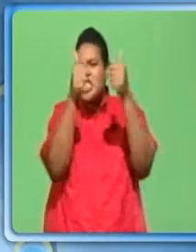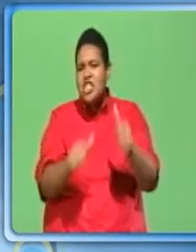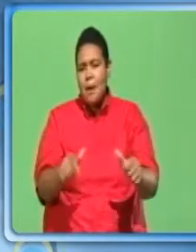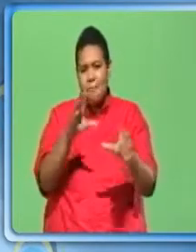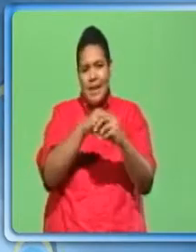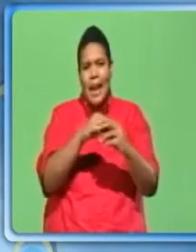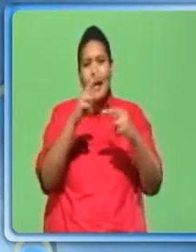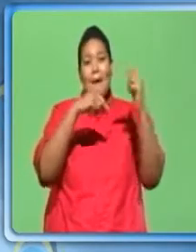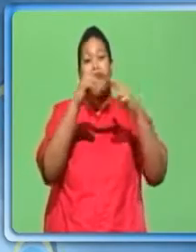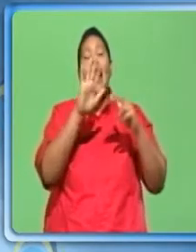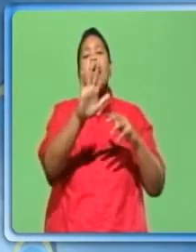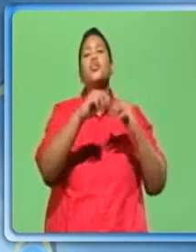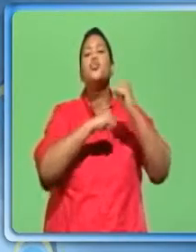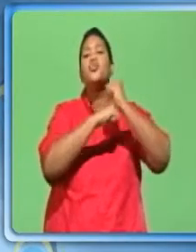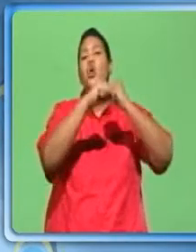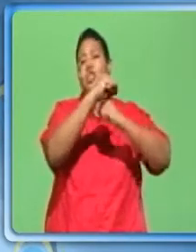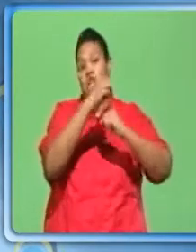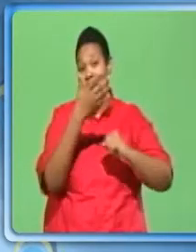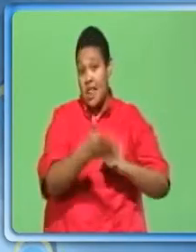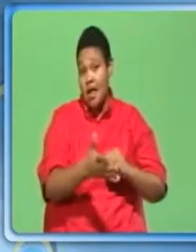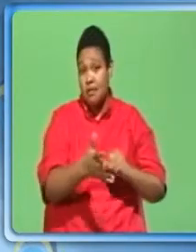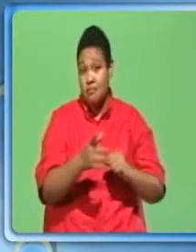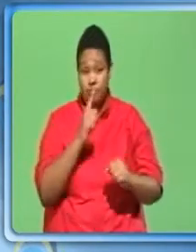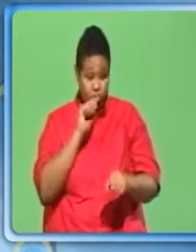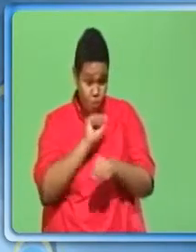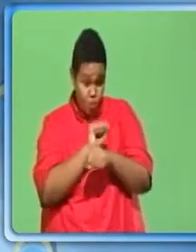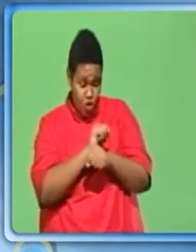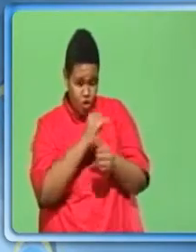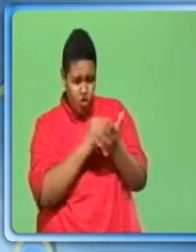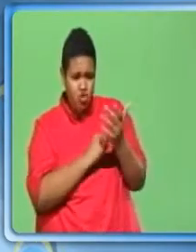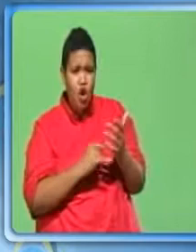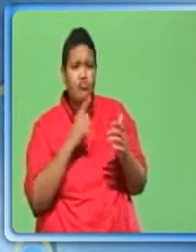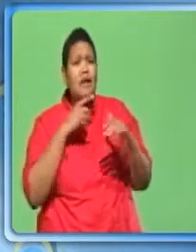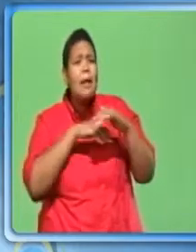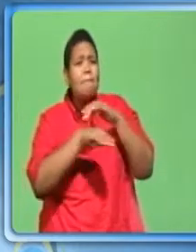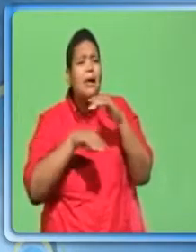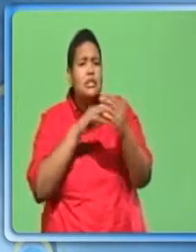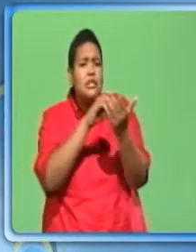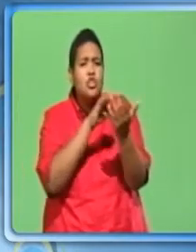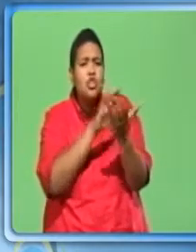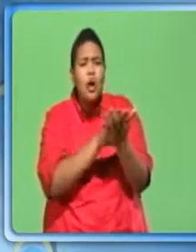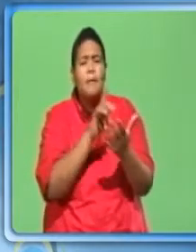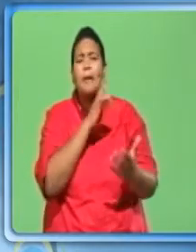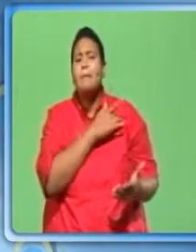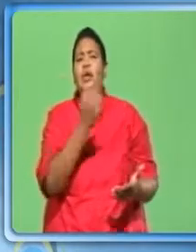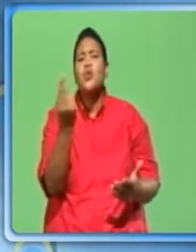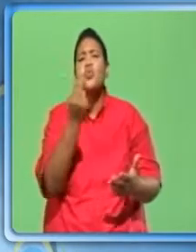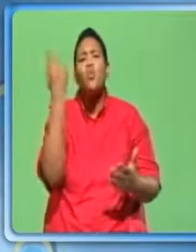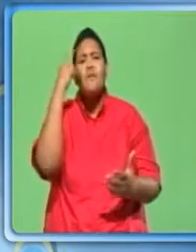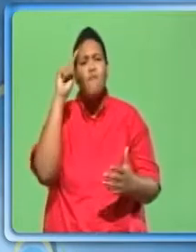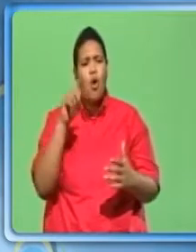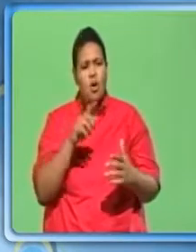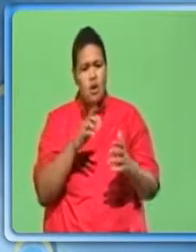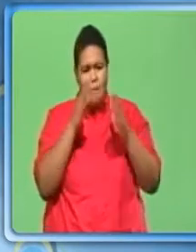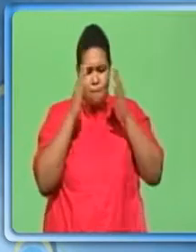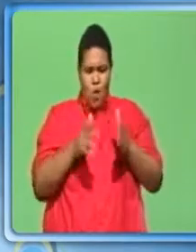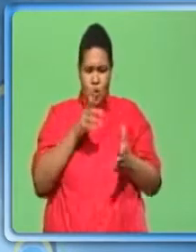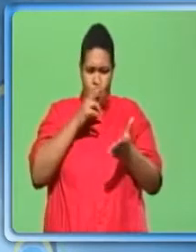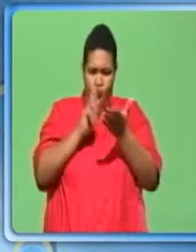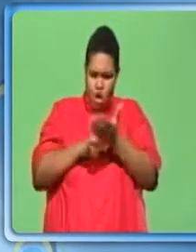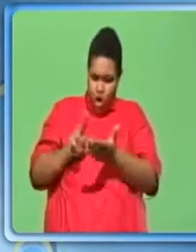building and its structure. The working drawings are the basic documents that are used by the main contractor